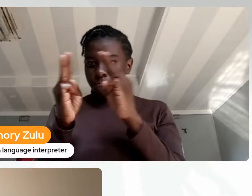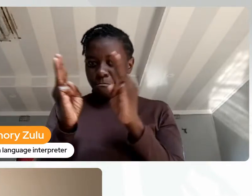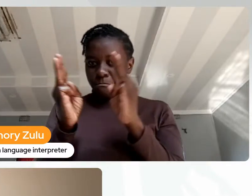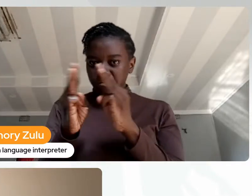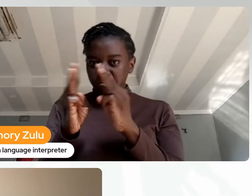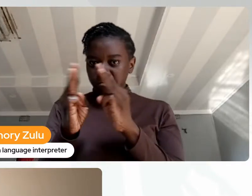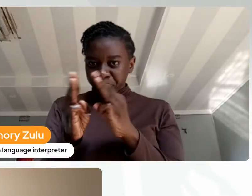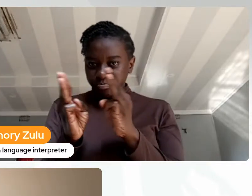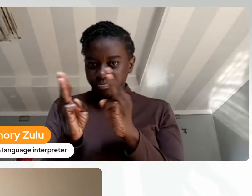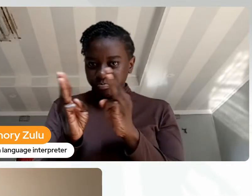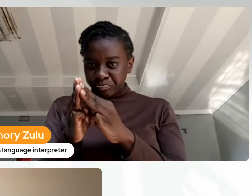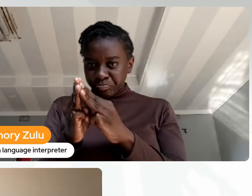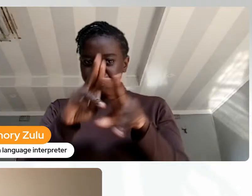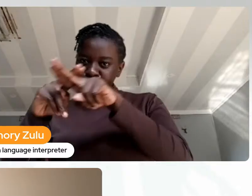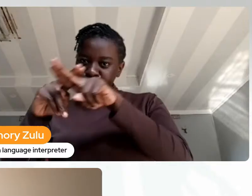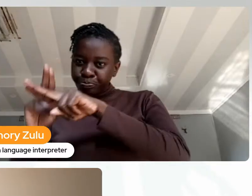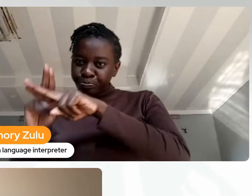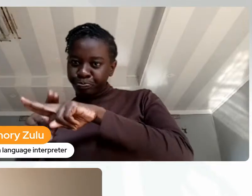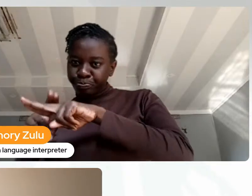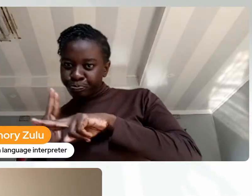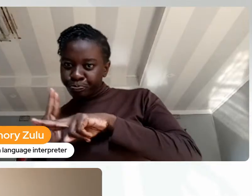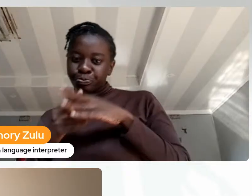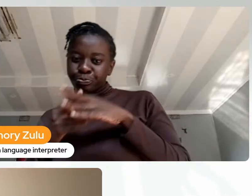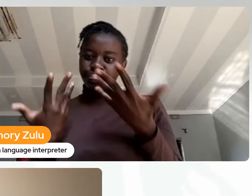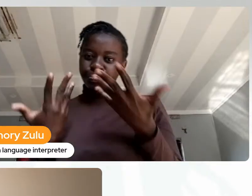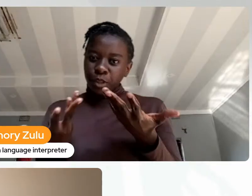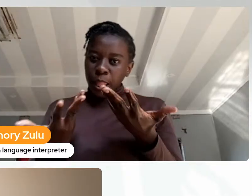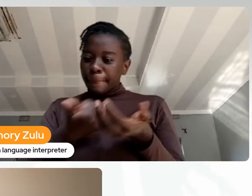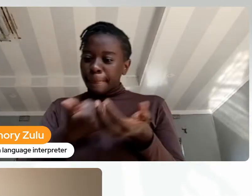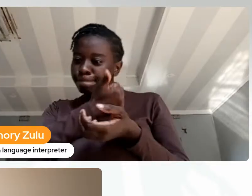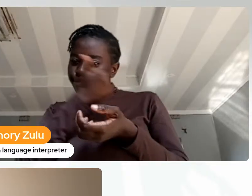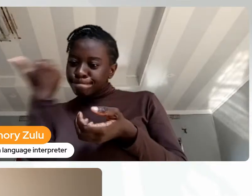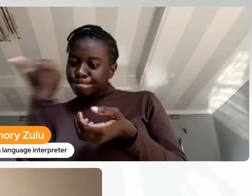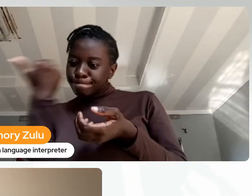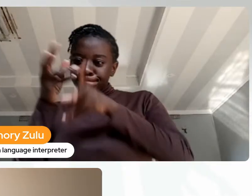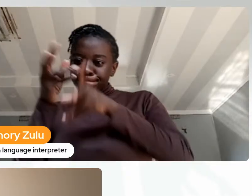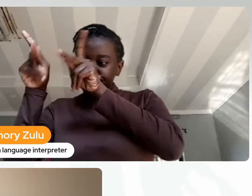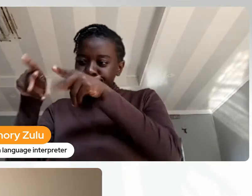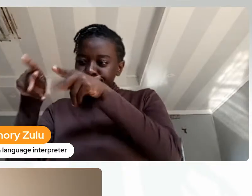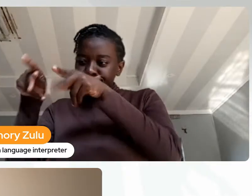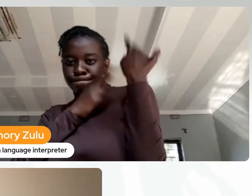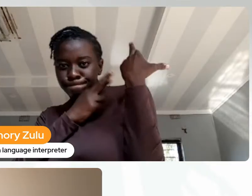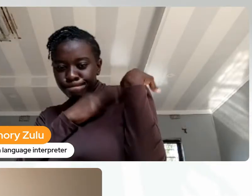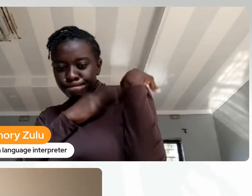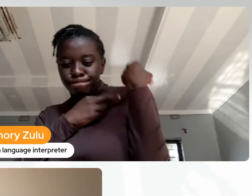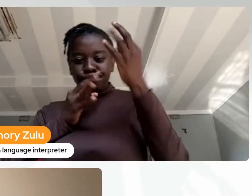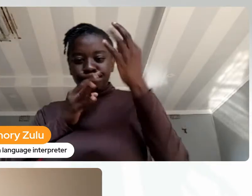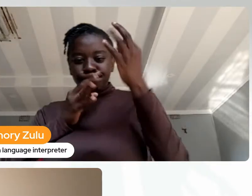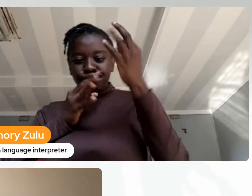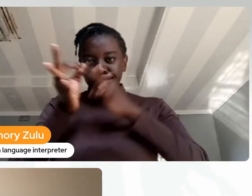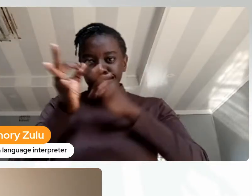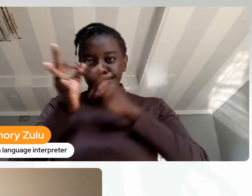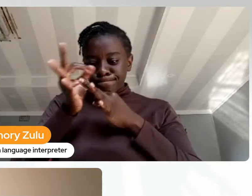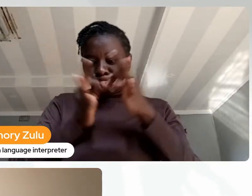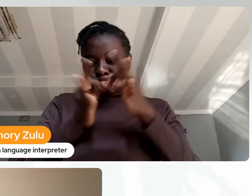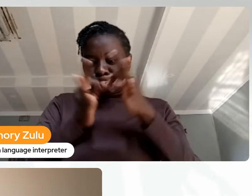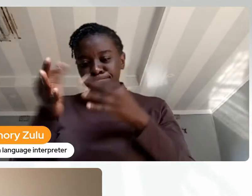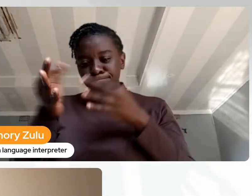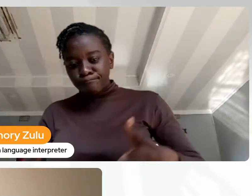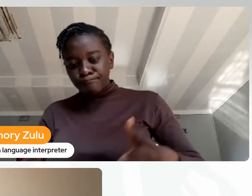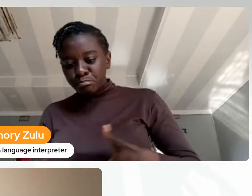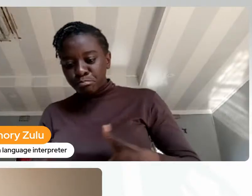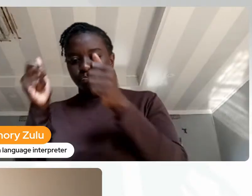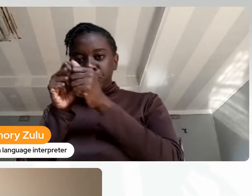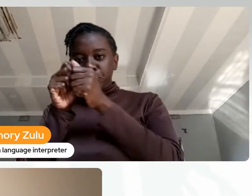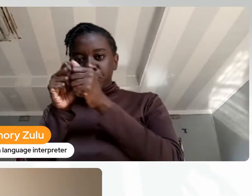That would suffice. Also, it is also important that if those corners are able to provide